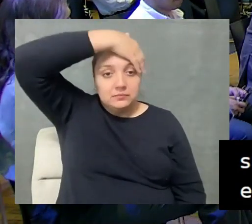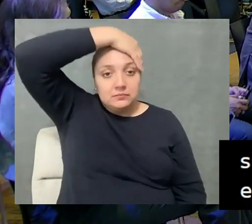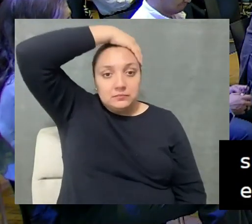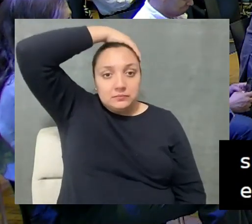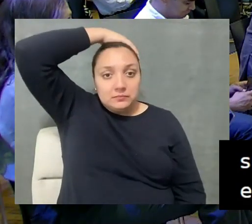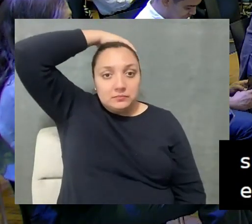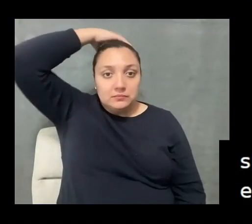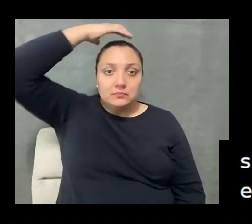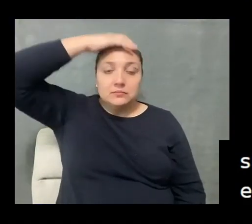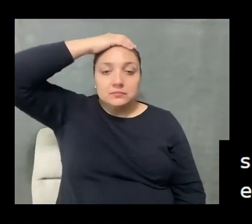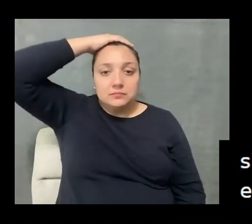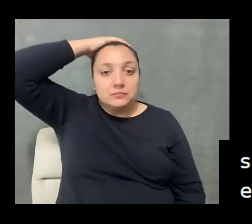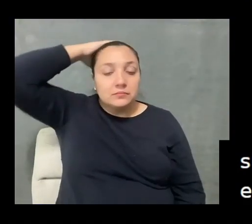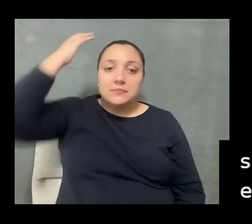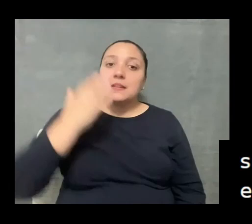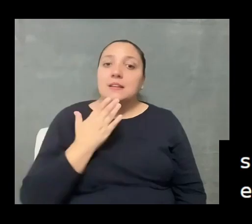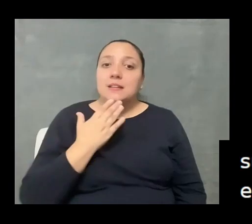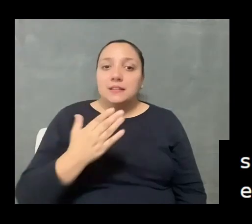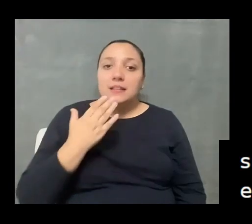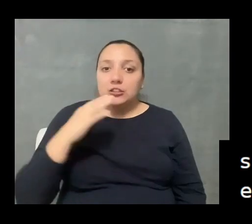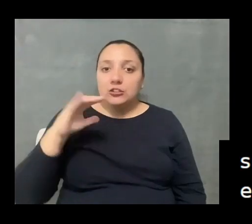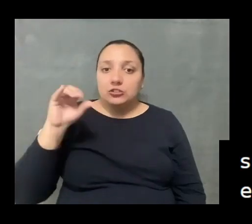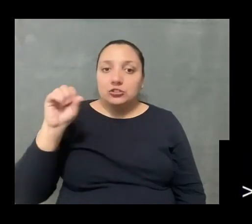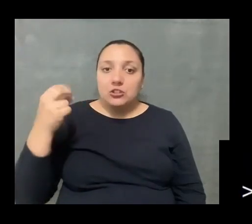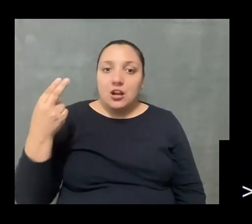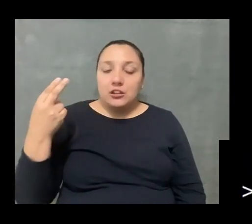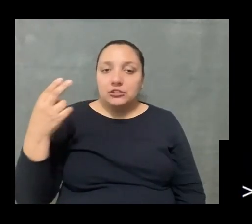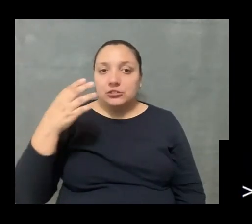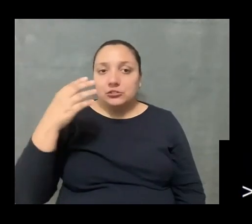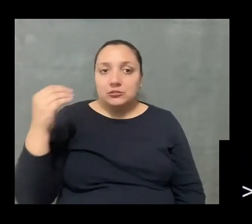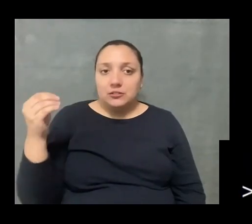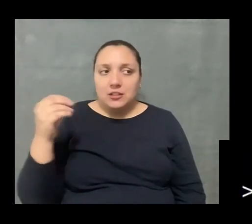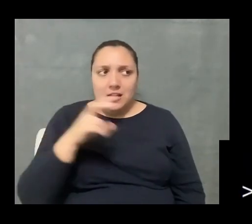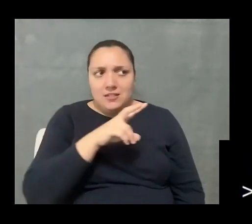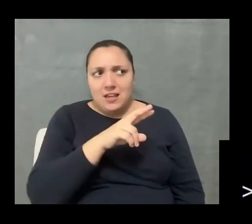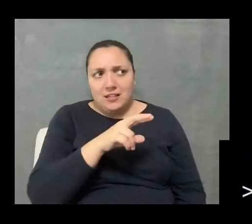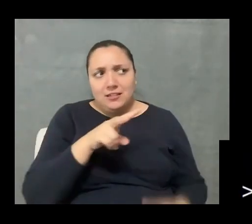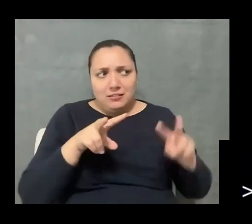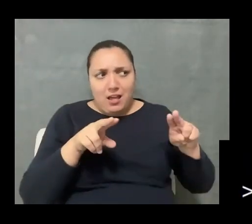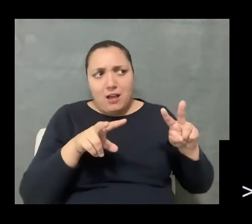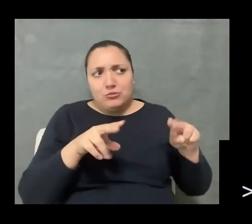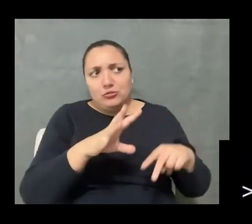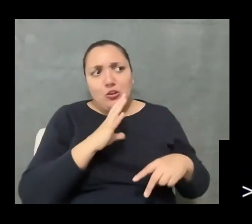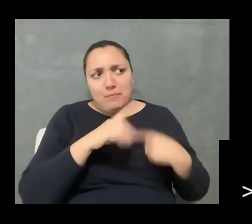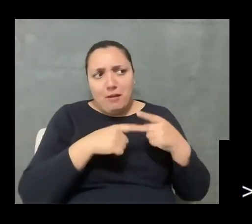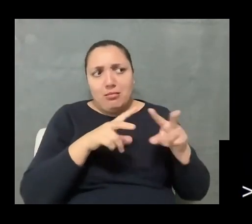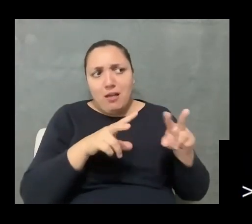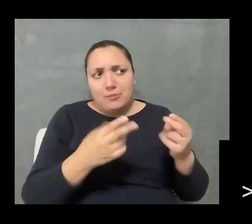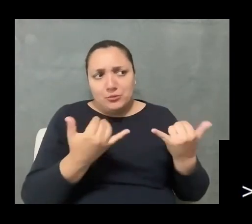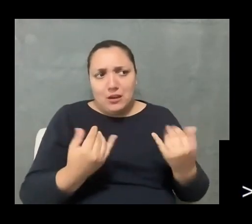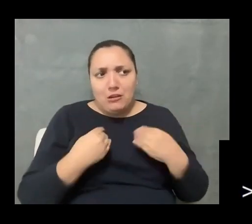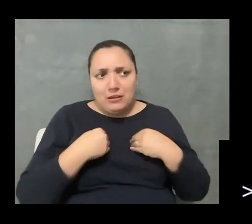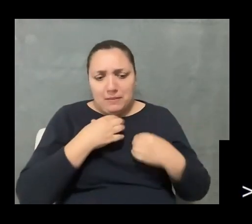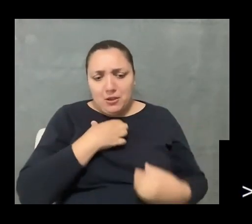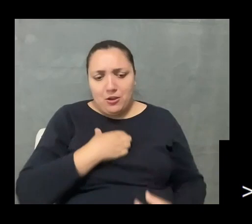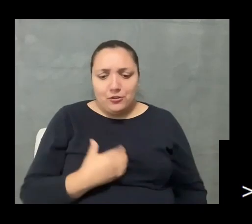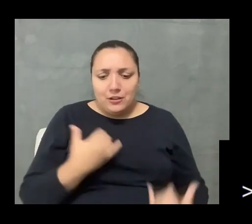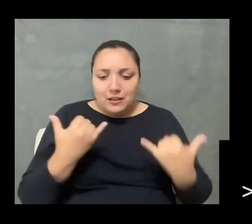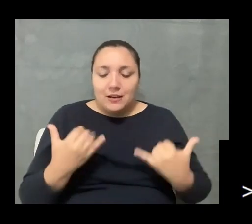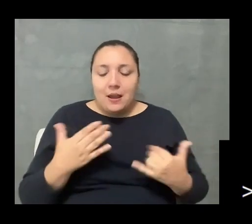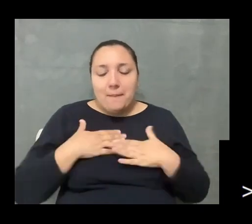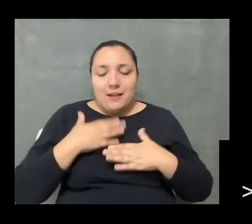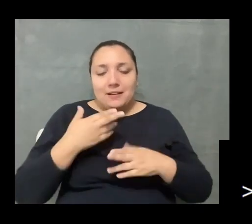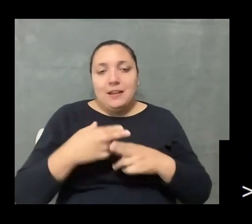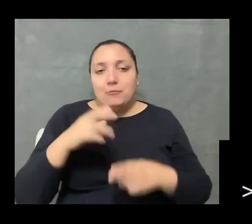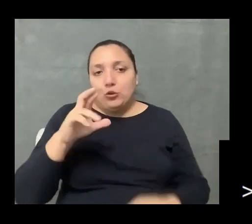Yeah, thank you, Josh. Thank you, ConnectALL. All that lobster talk. I'm a little hungry. Good afternoon. My name is Chris Brezen. I'm Senior